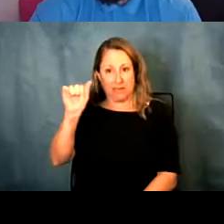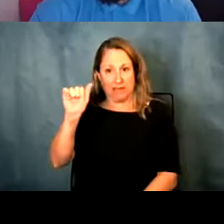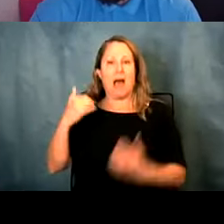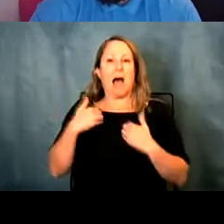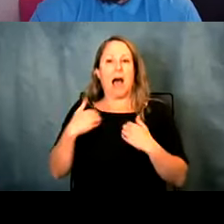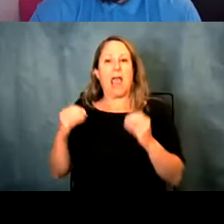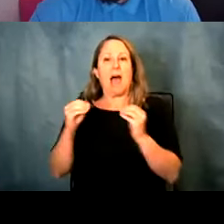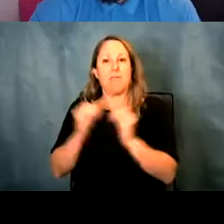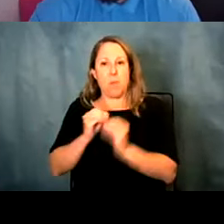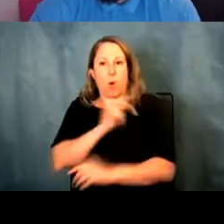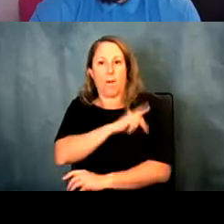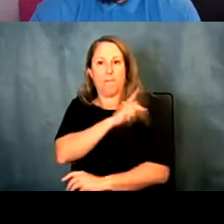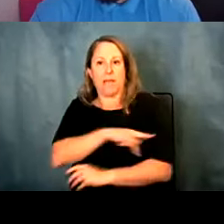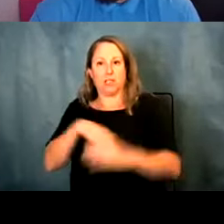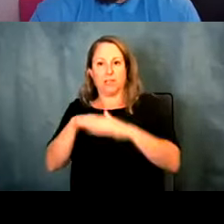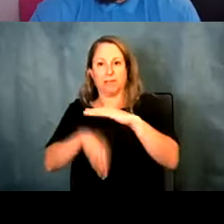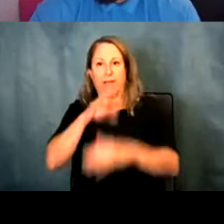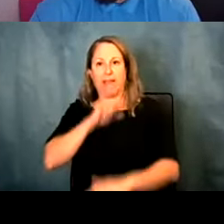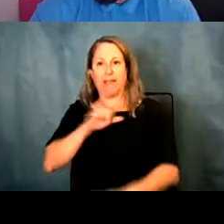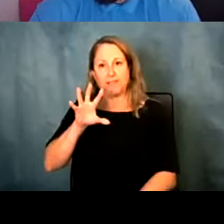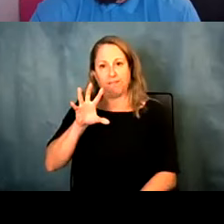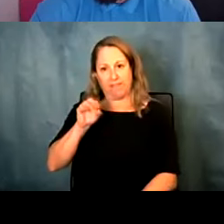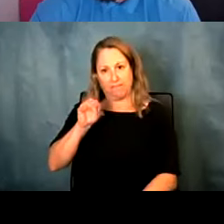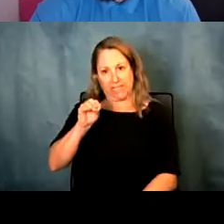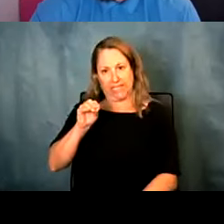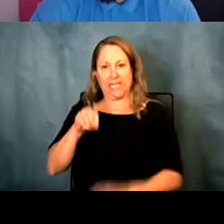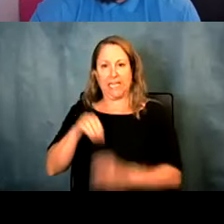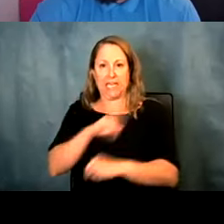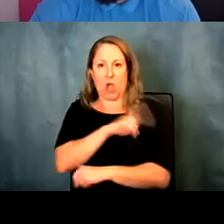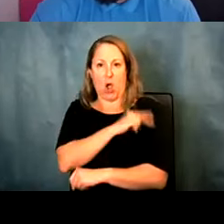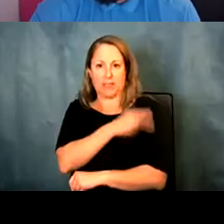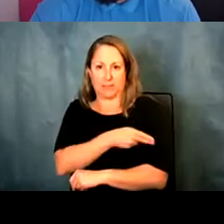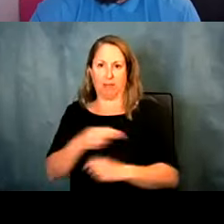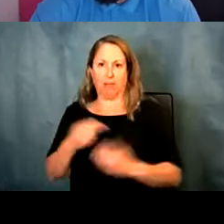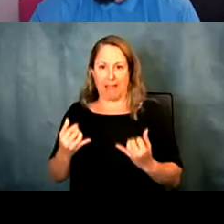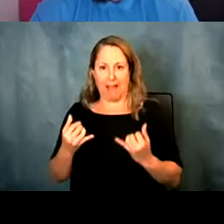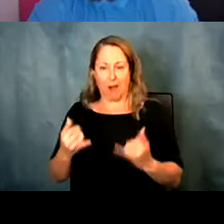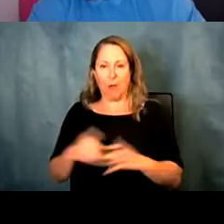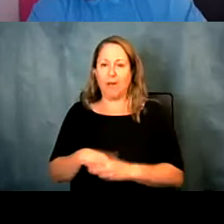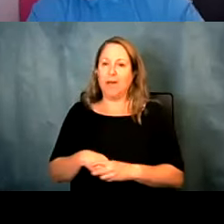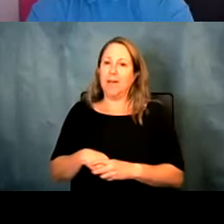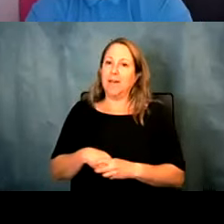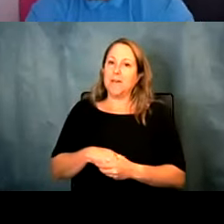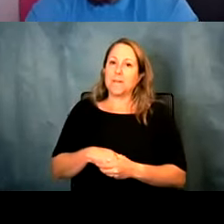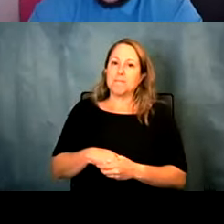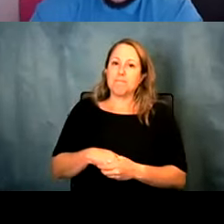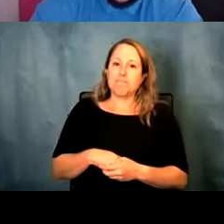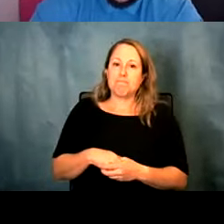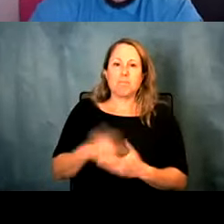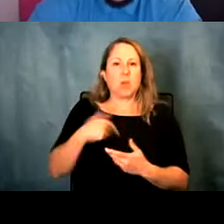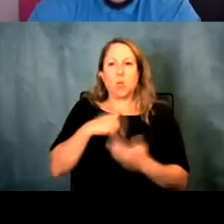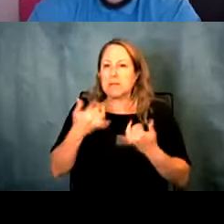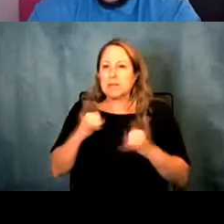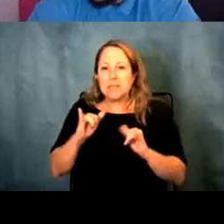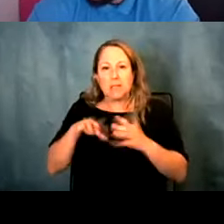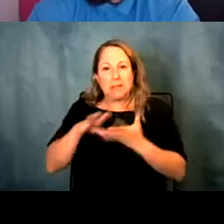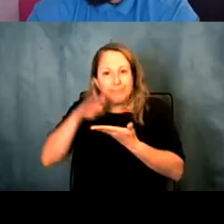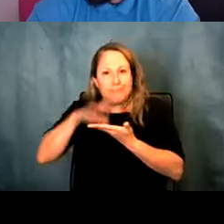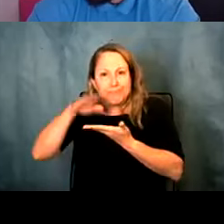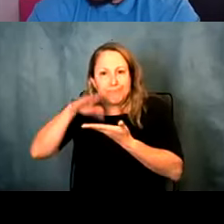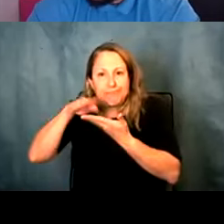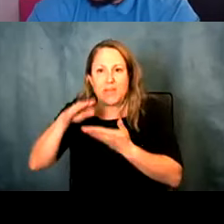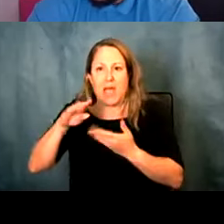who are hospitalized on my panel with Delta. And that's one of the things that we're still understanding is about how the age demographics